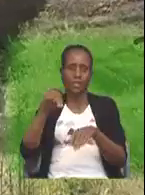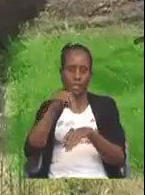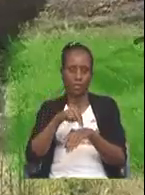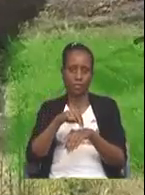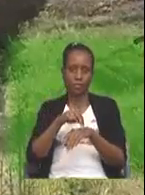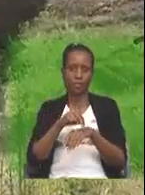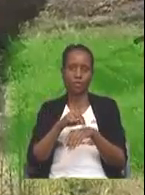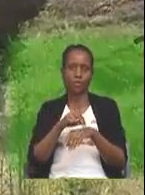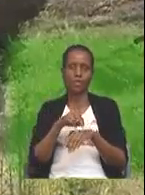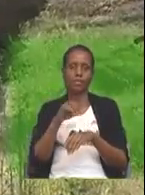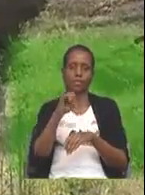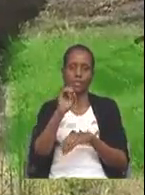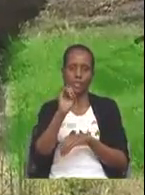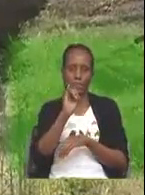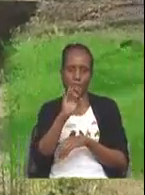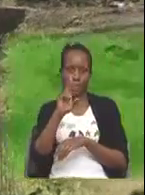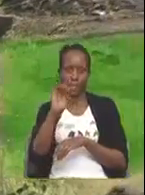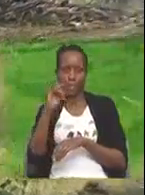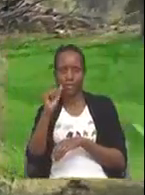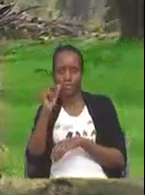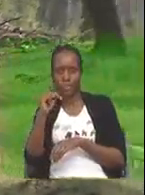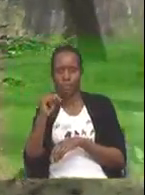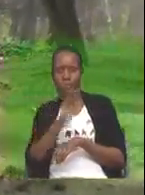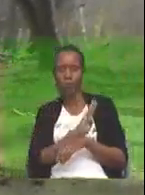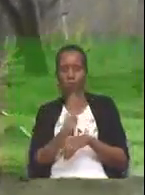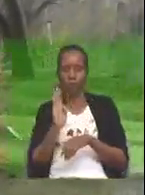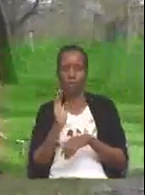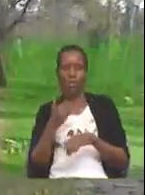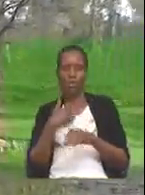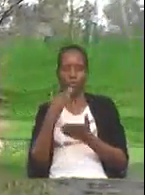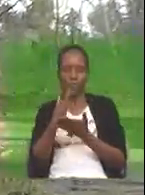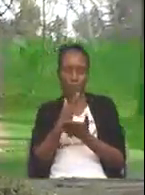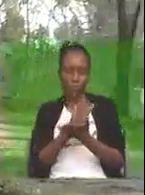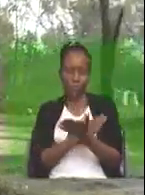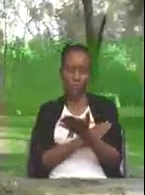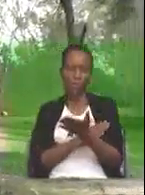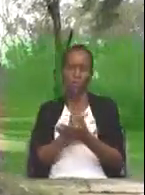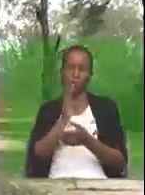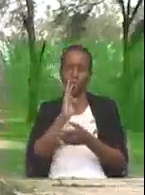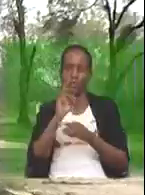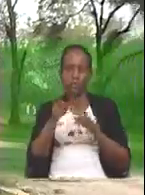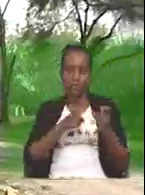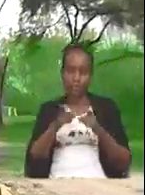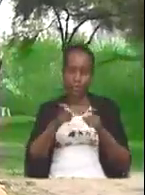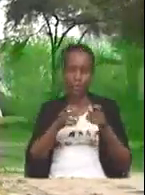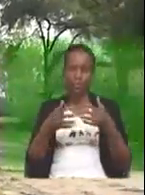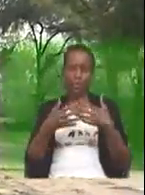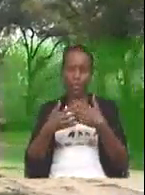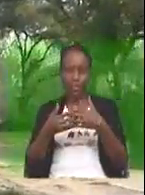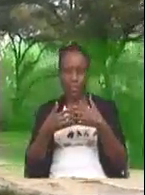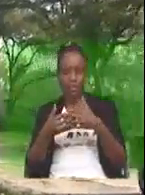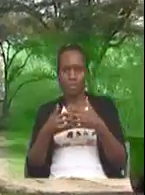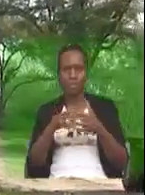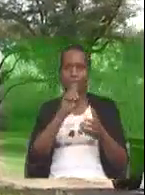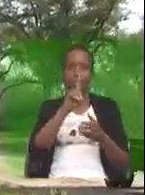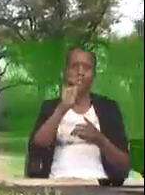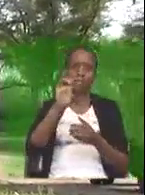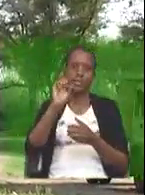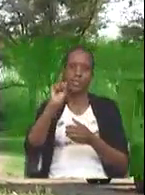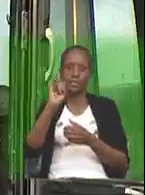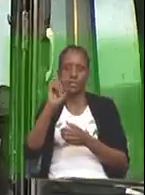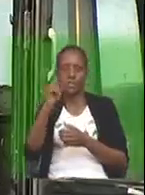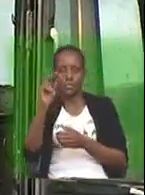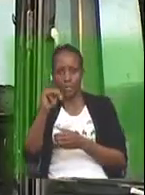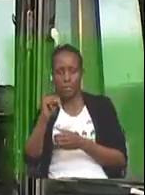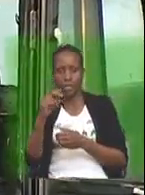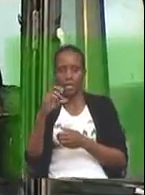National Irrigation Board has improved the schemes by refabricating new irrigation water control gates, desilting of canals